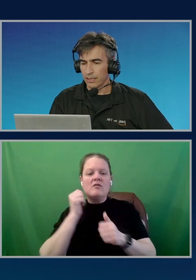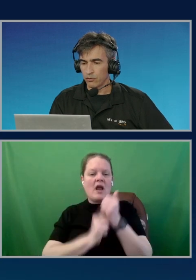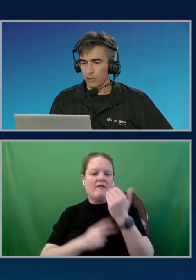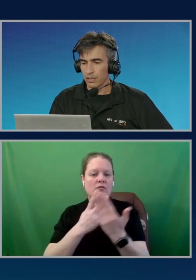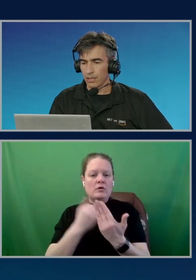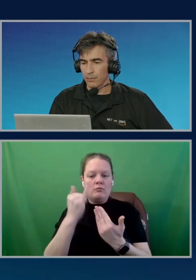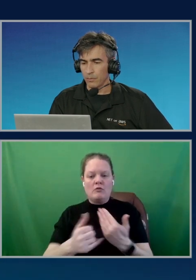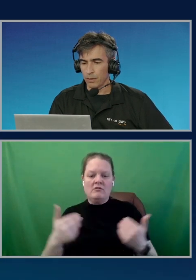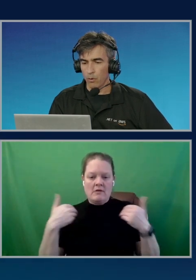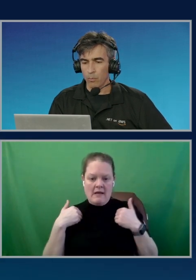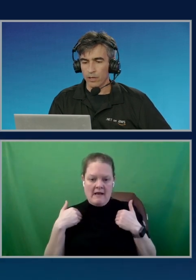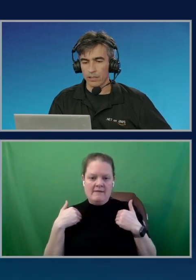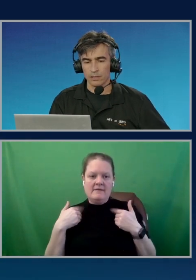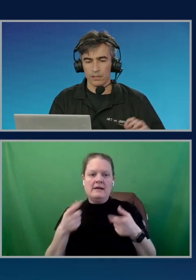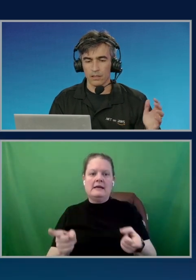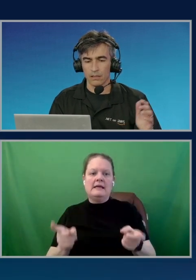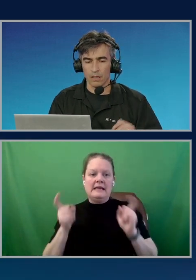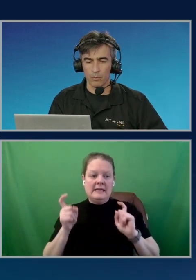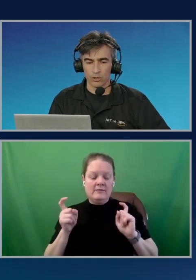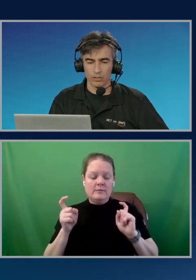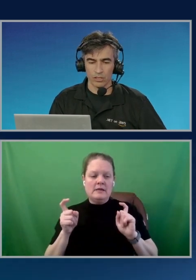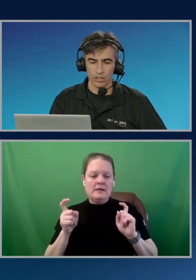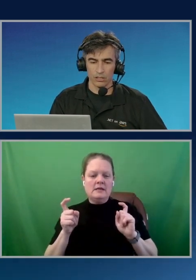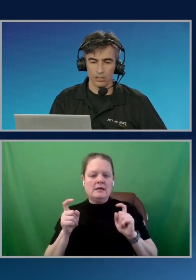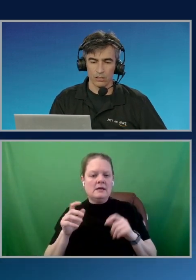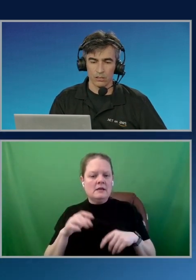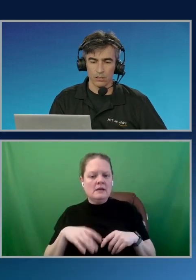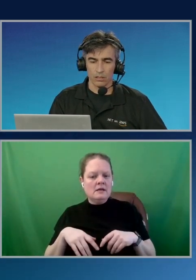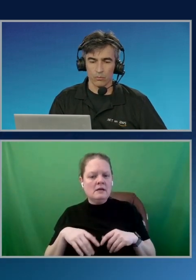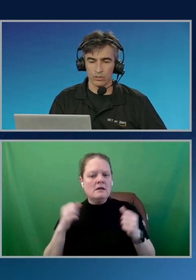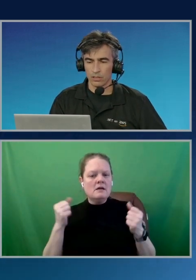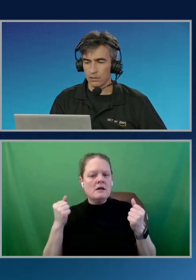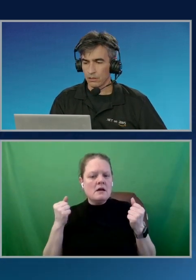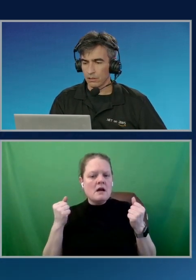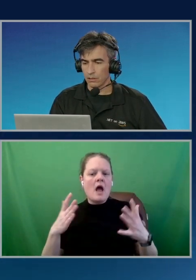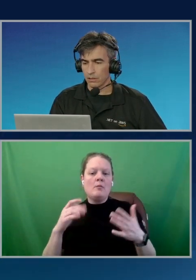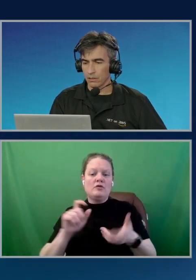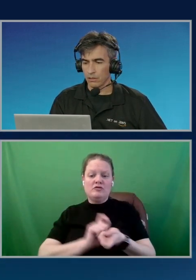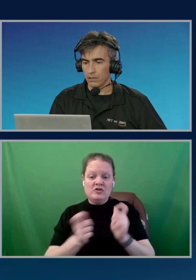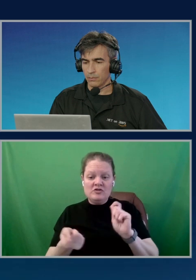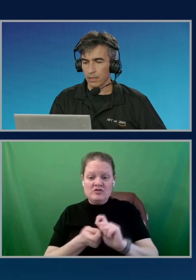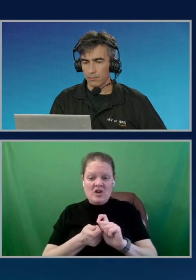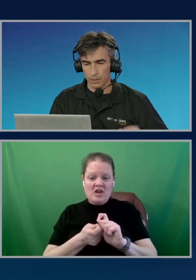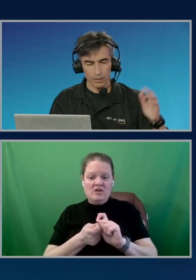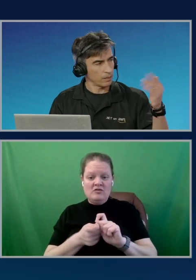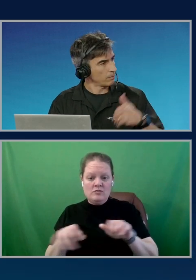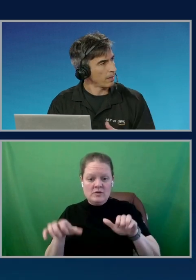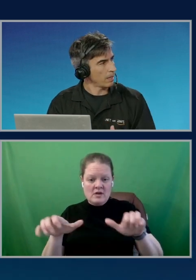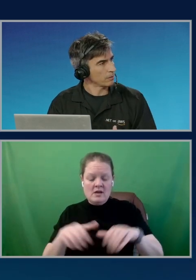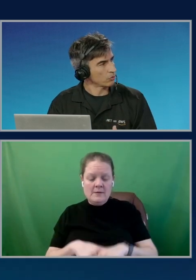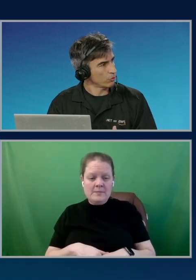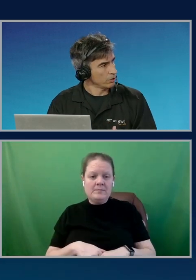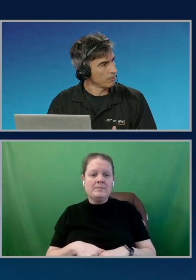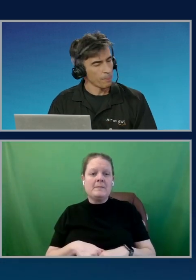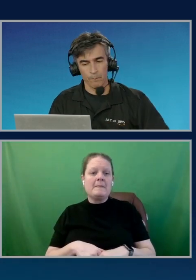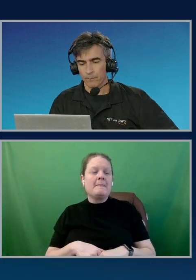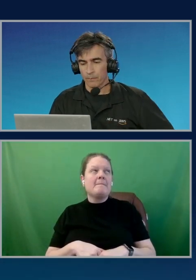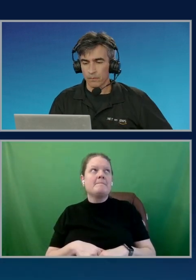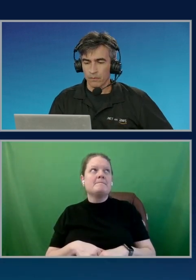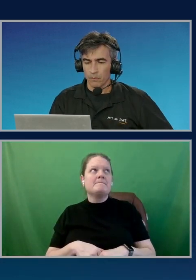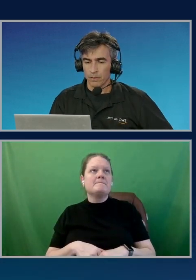It gives me a ballpark idea how much of the change was done in my